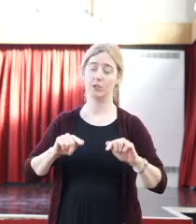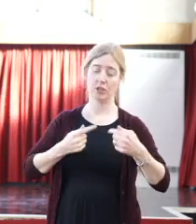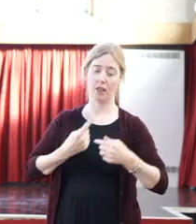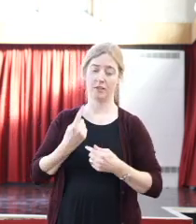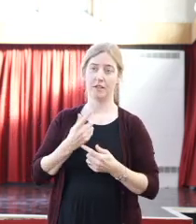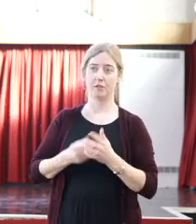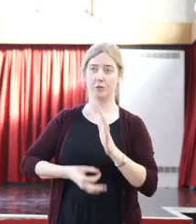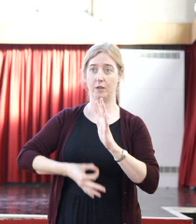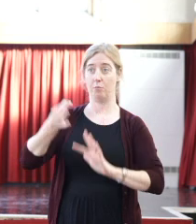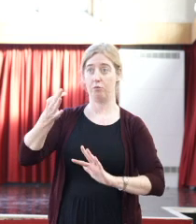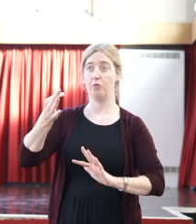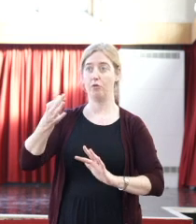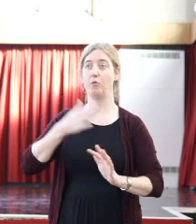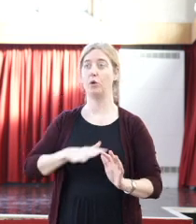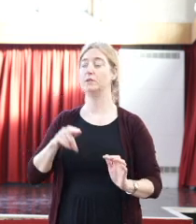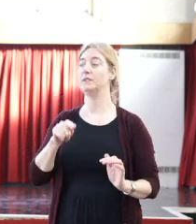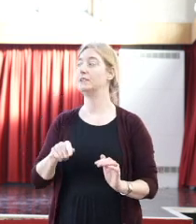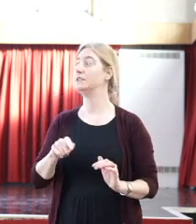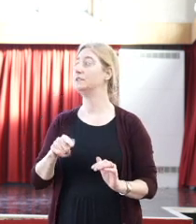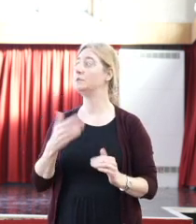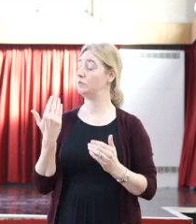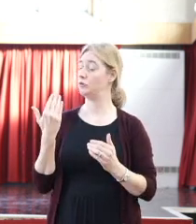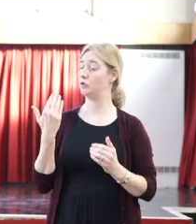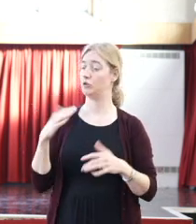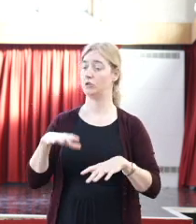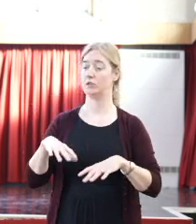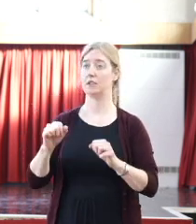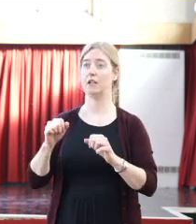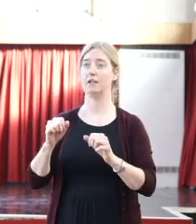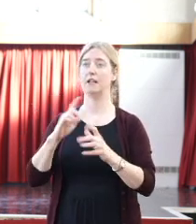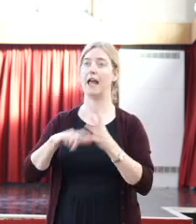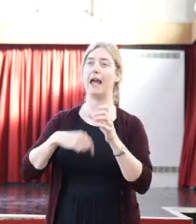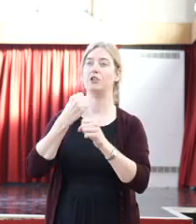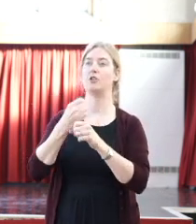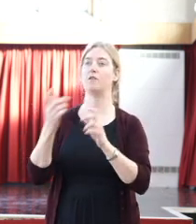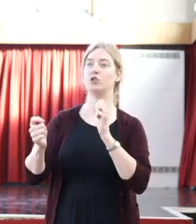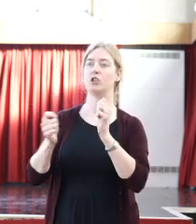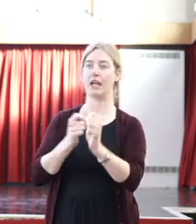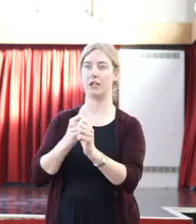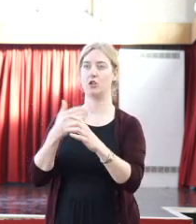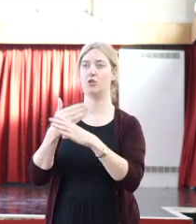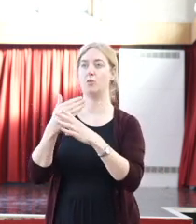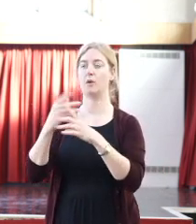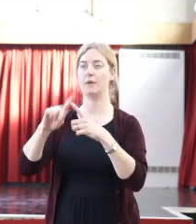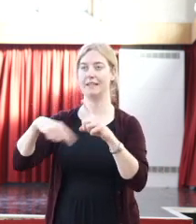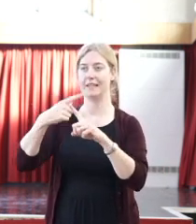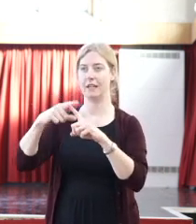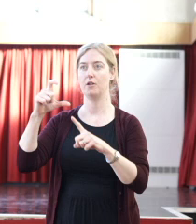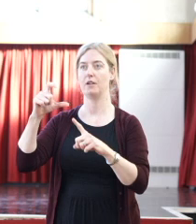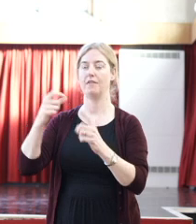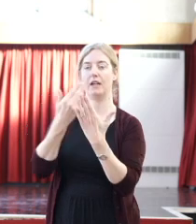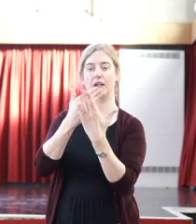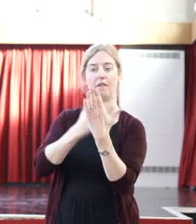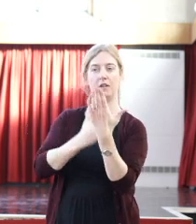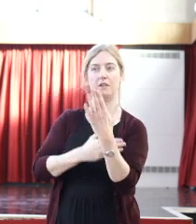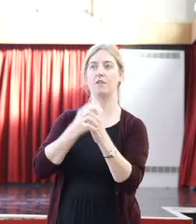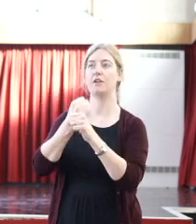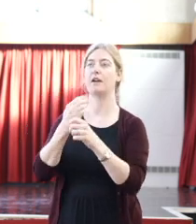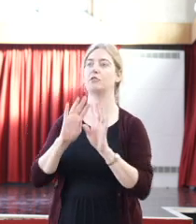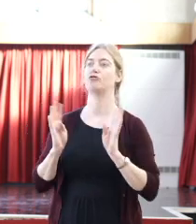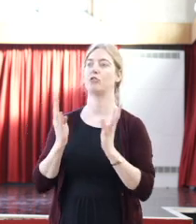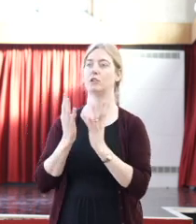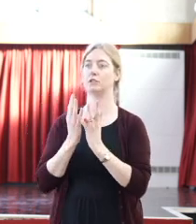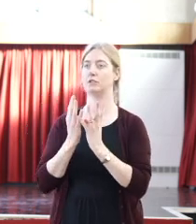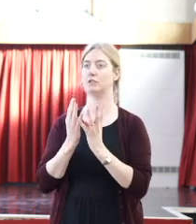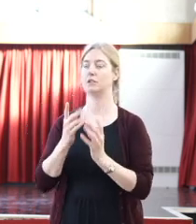better. We have just engaged an agent for change to work with the executive and the governance of the Garage Trust, to